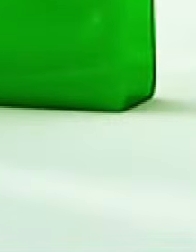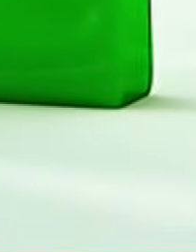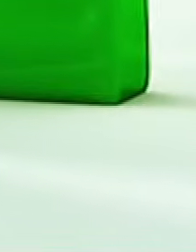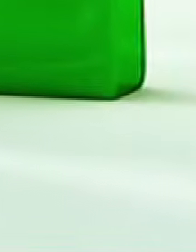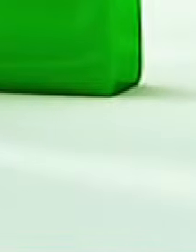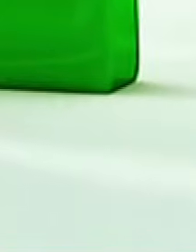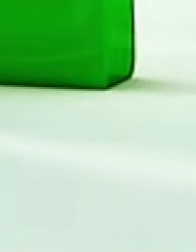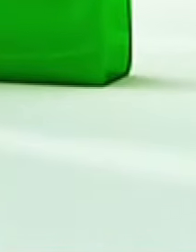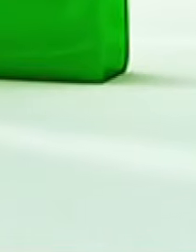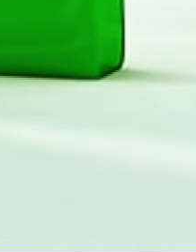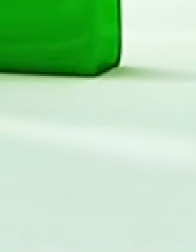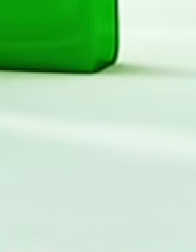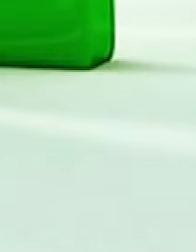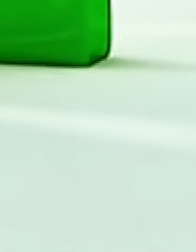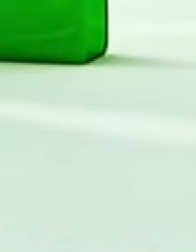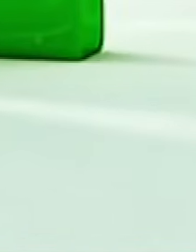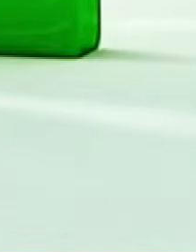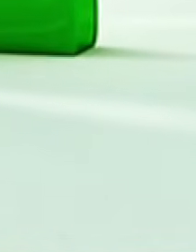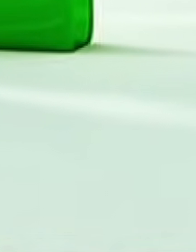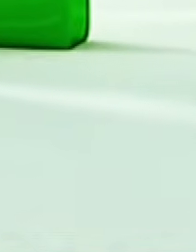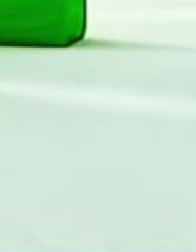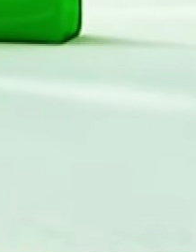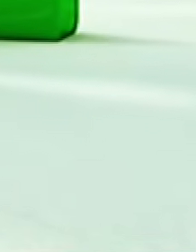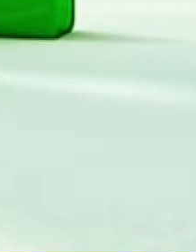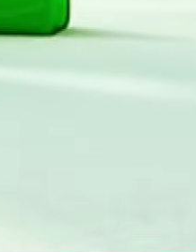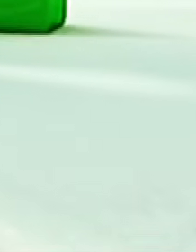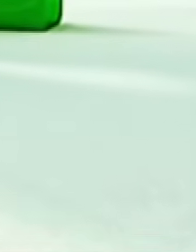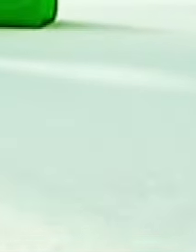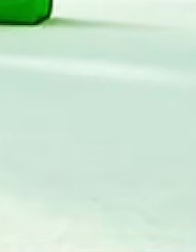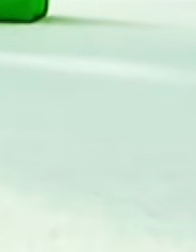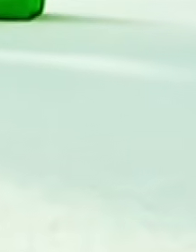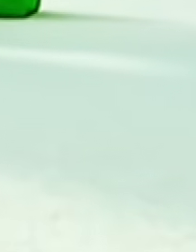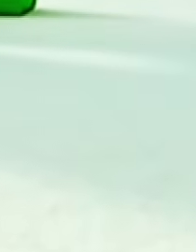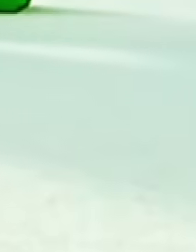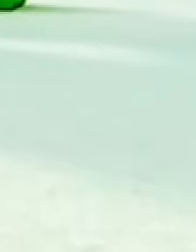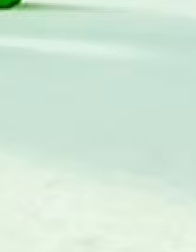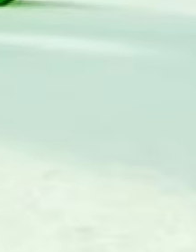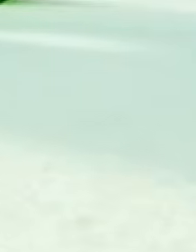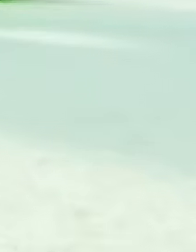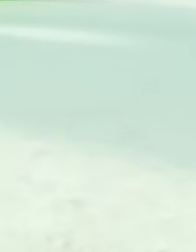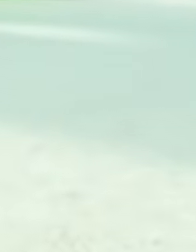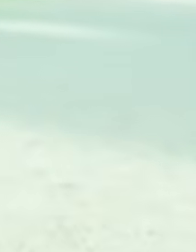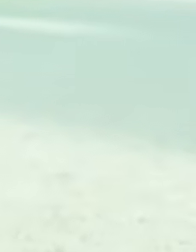This is NBC1. It's ours.